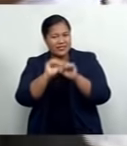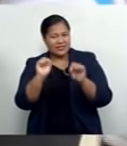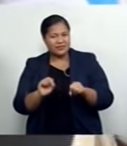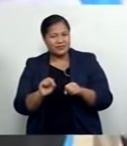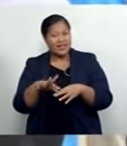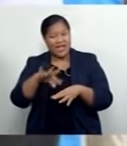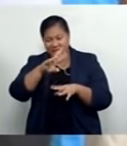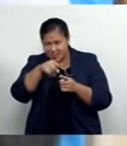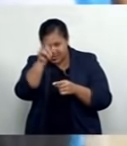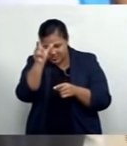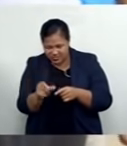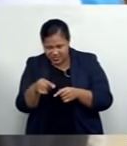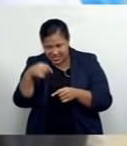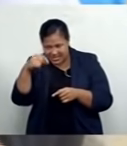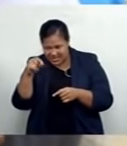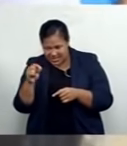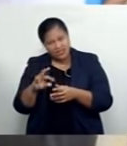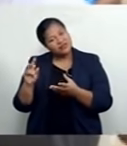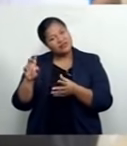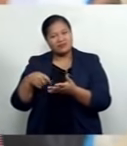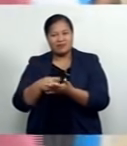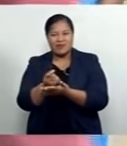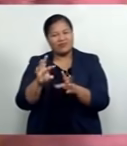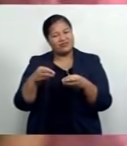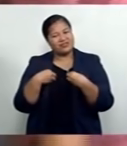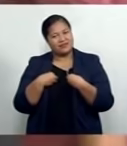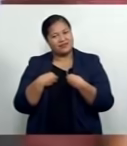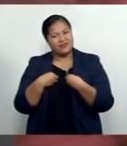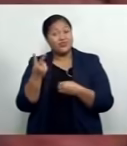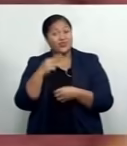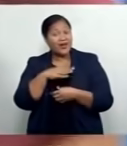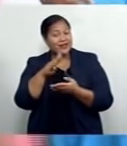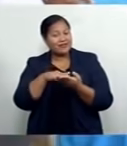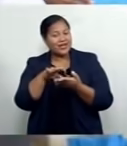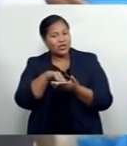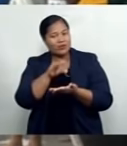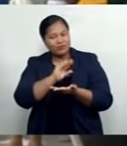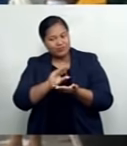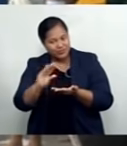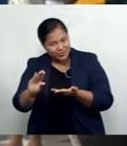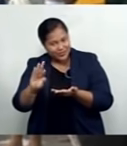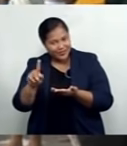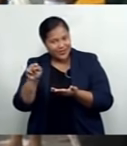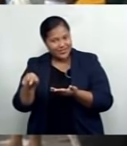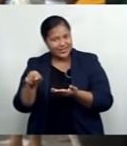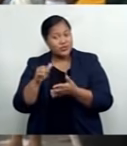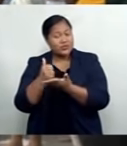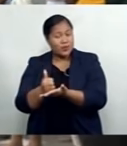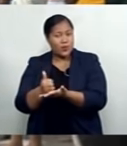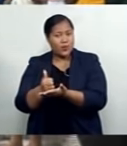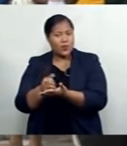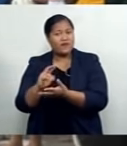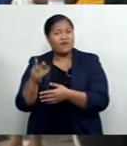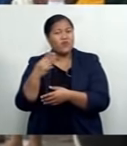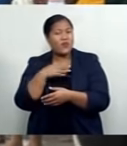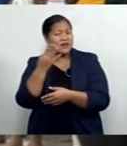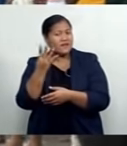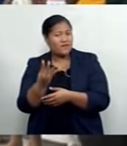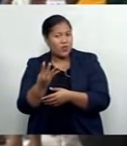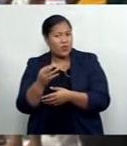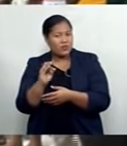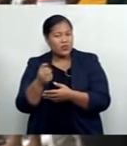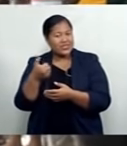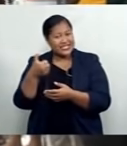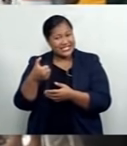ticked, your payment should go. $200 million was allocated for this scheme, of which $104.6 million